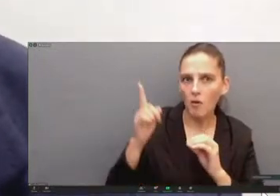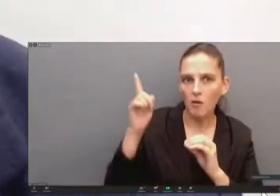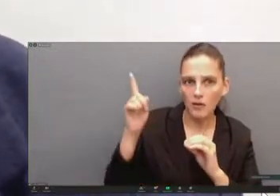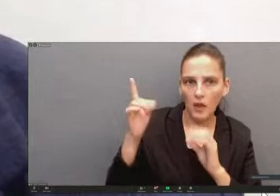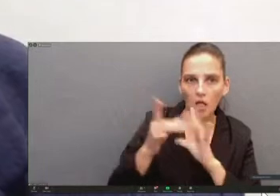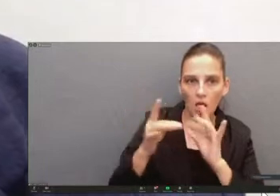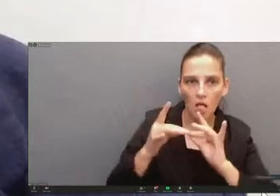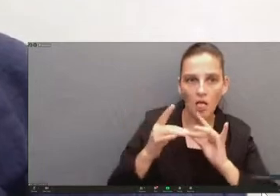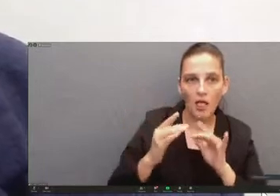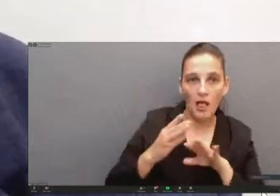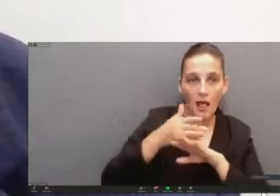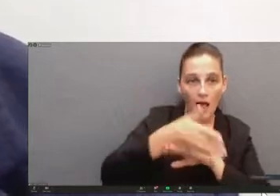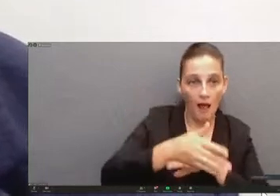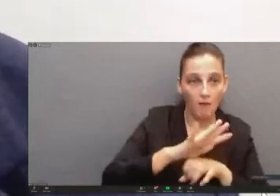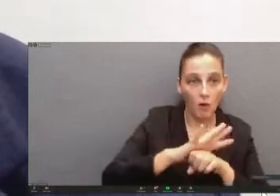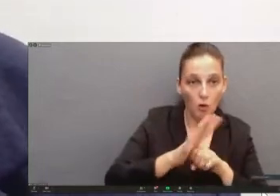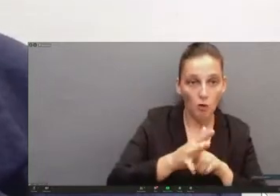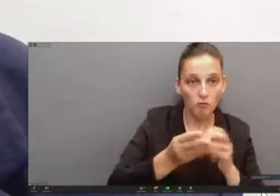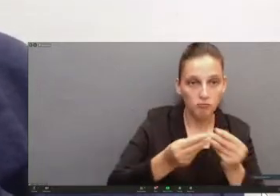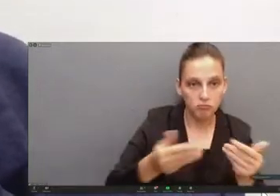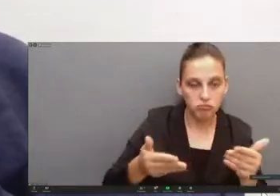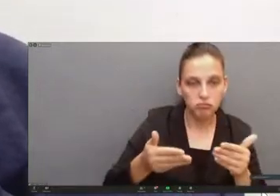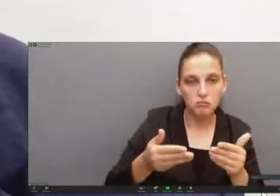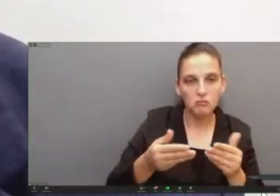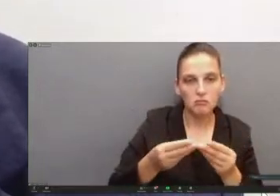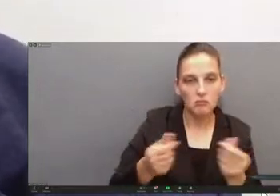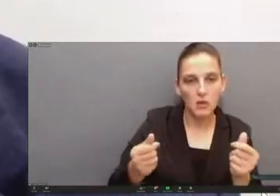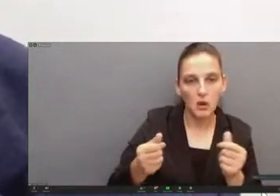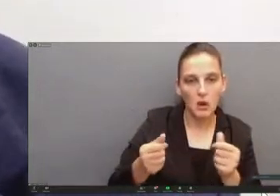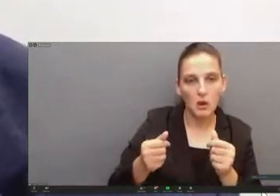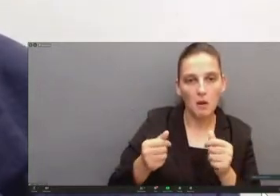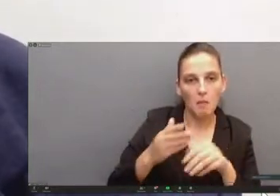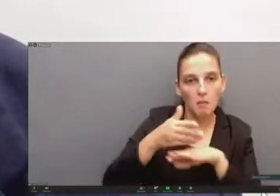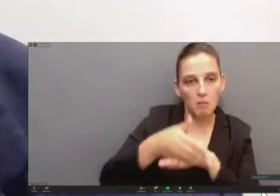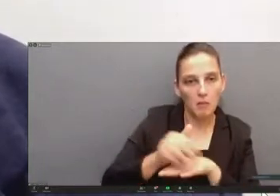post-COVID-19, post-acute syndrome relative to